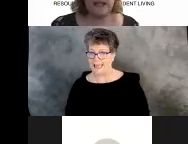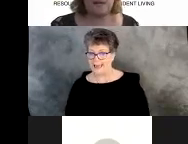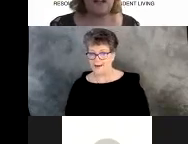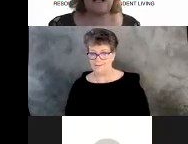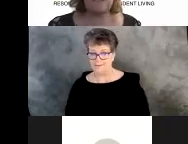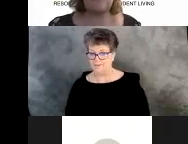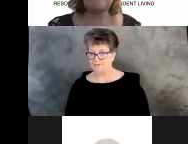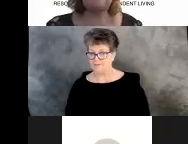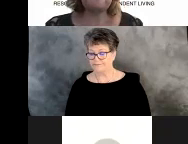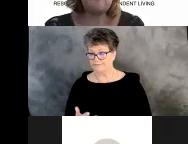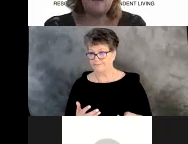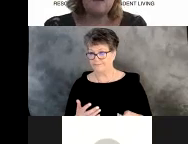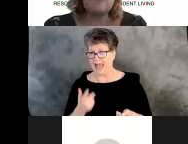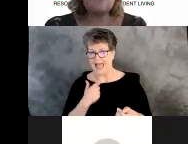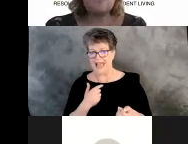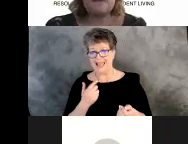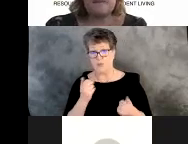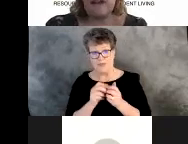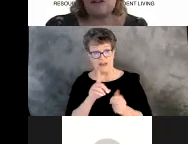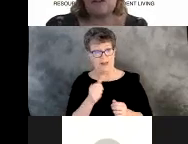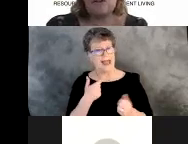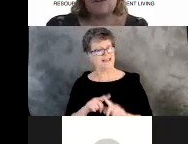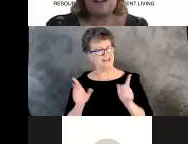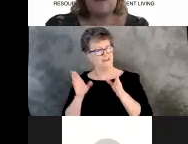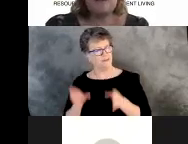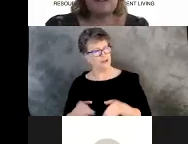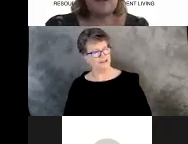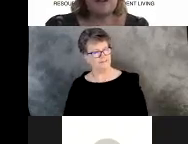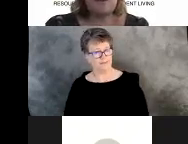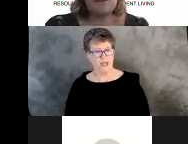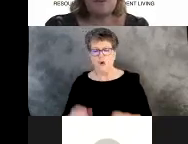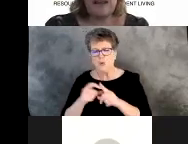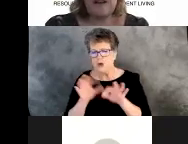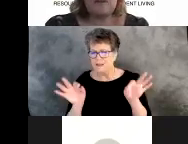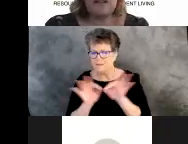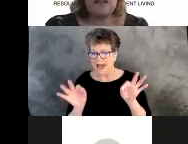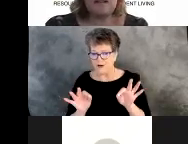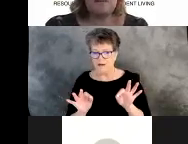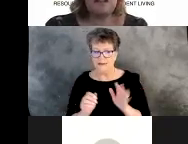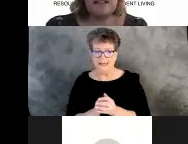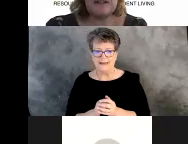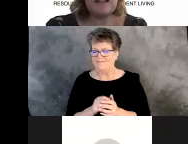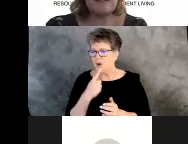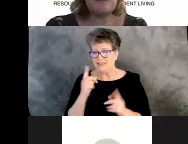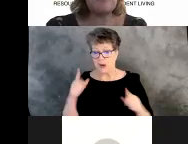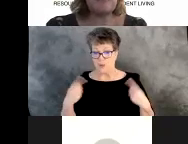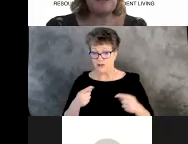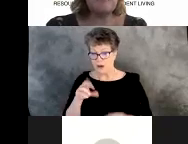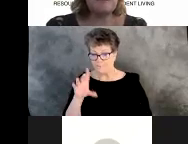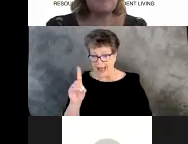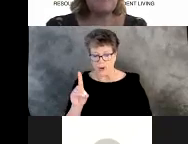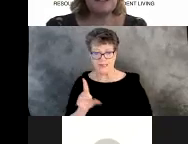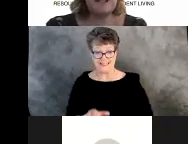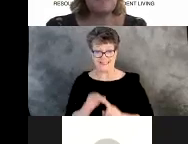that I am if I didn't have it. So words matter. So please don't say wheelchair bound. Please don't say special